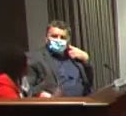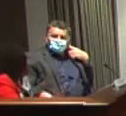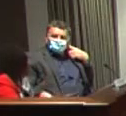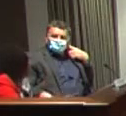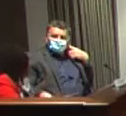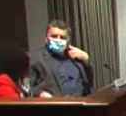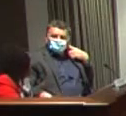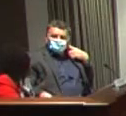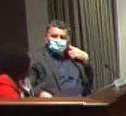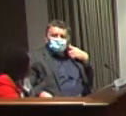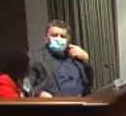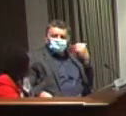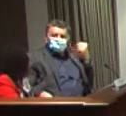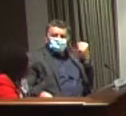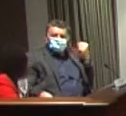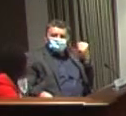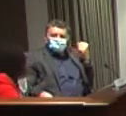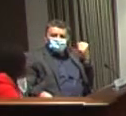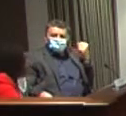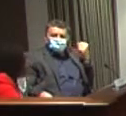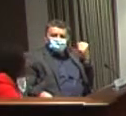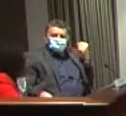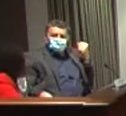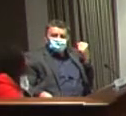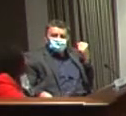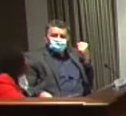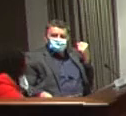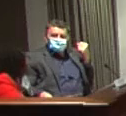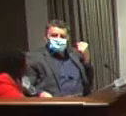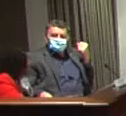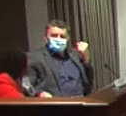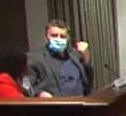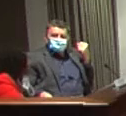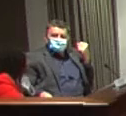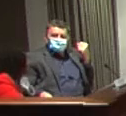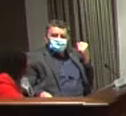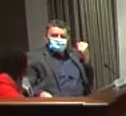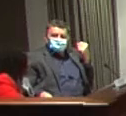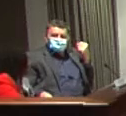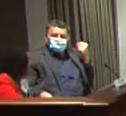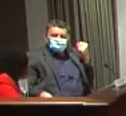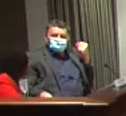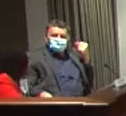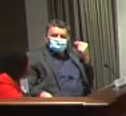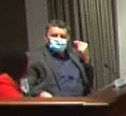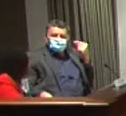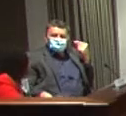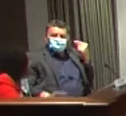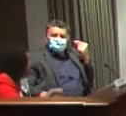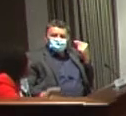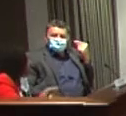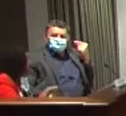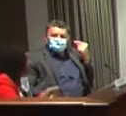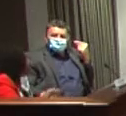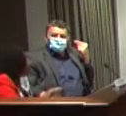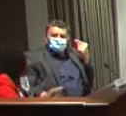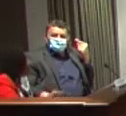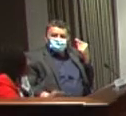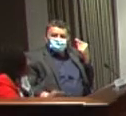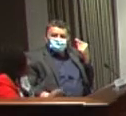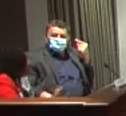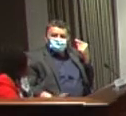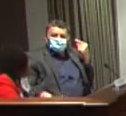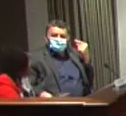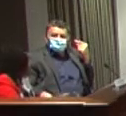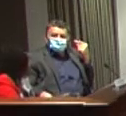difference is what we added as new money that first year. And we continue that really into the second year. So now we're asking the true letter of the